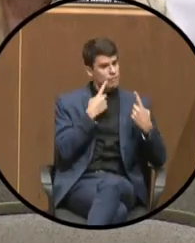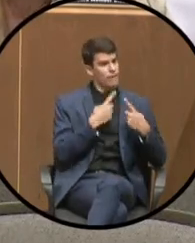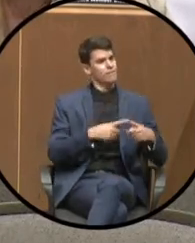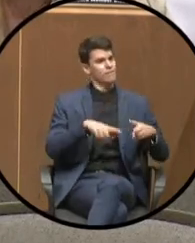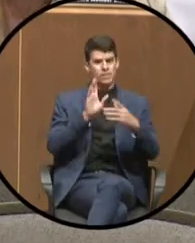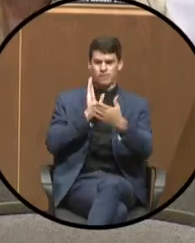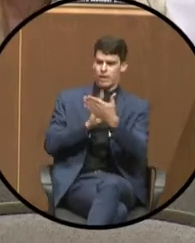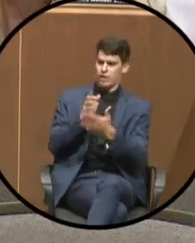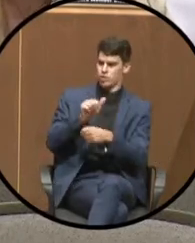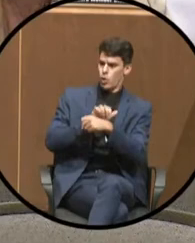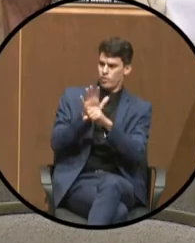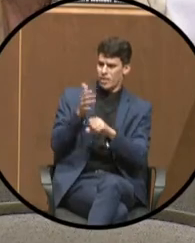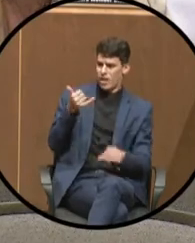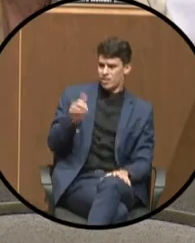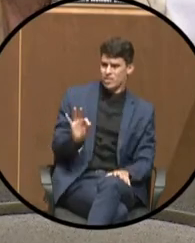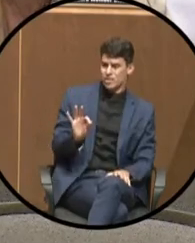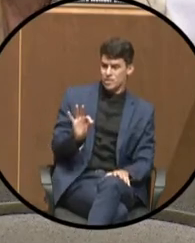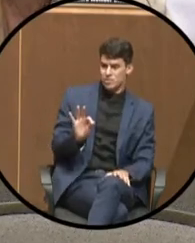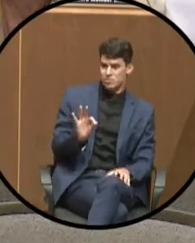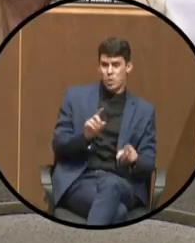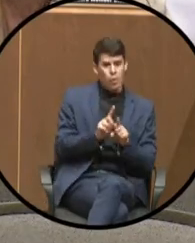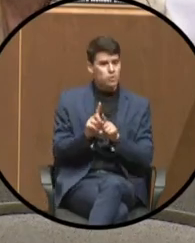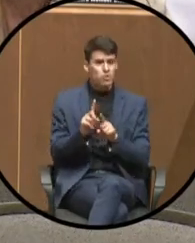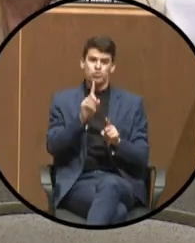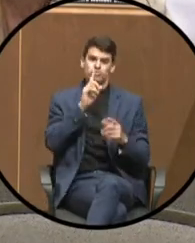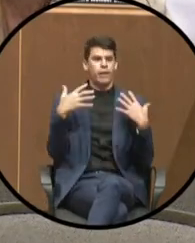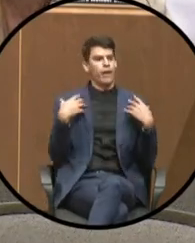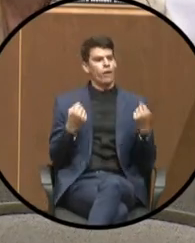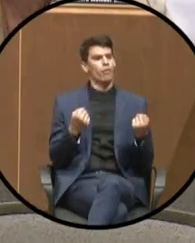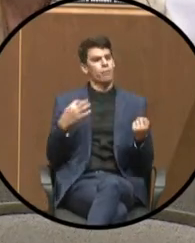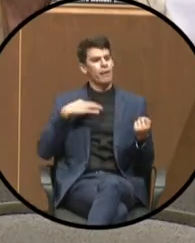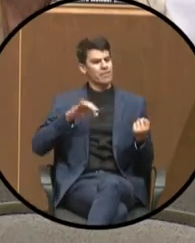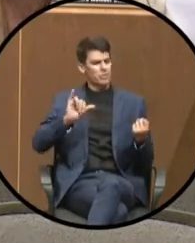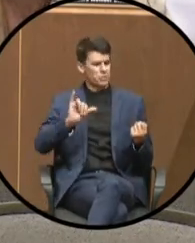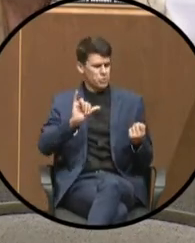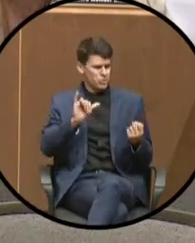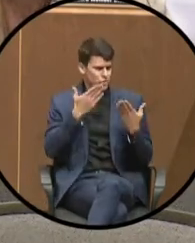against COVID-19, never mind their general health benefits overall. Again,